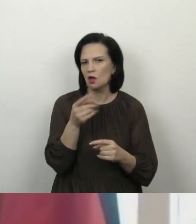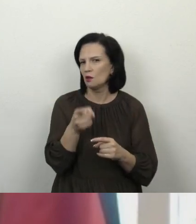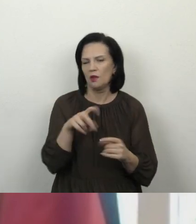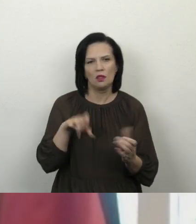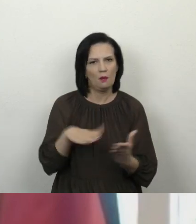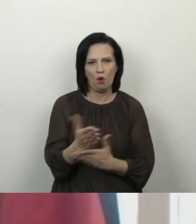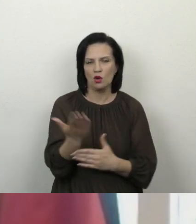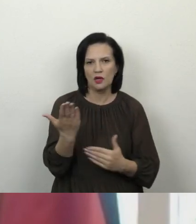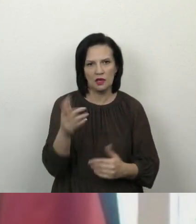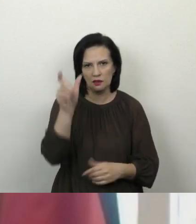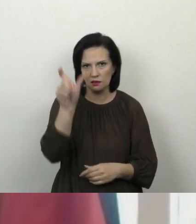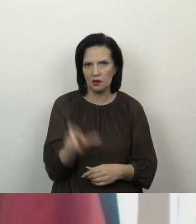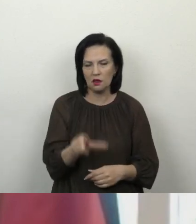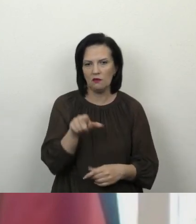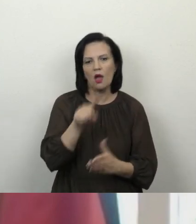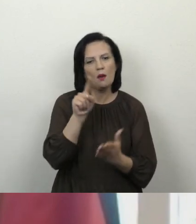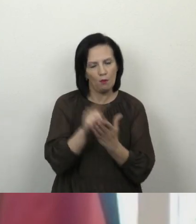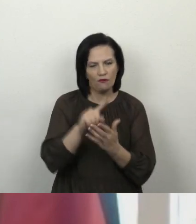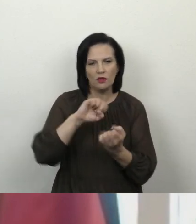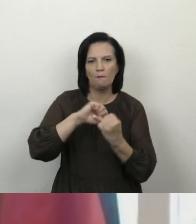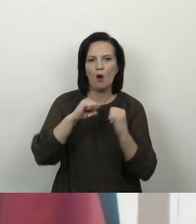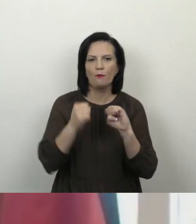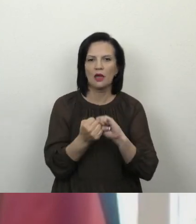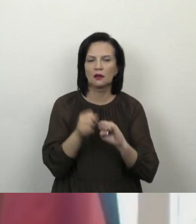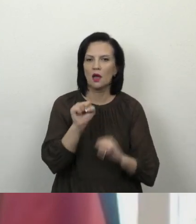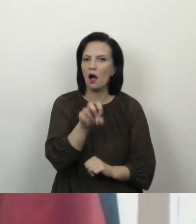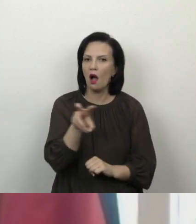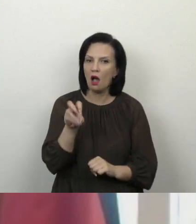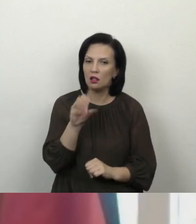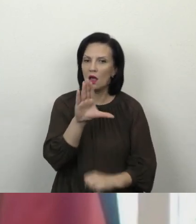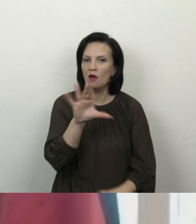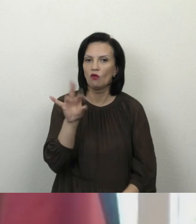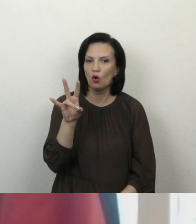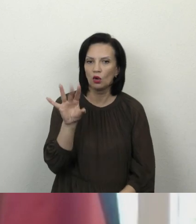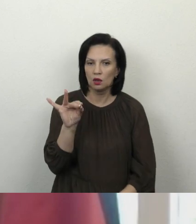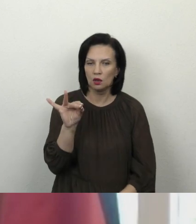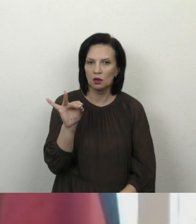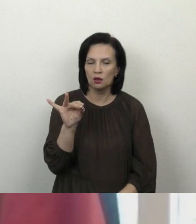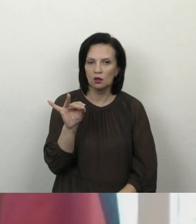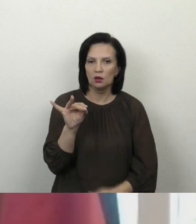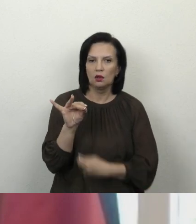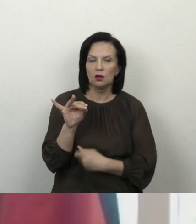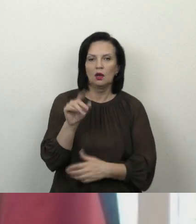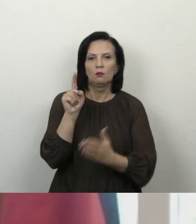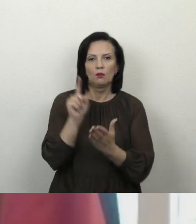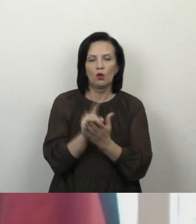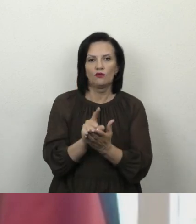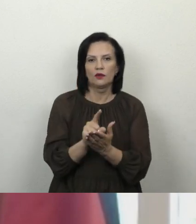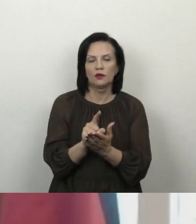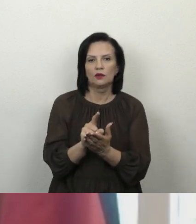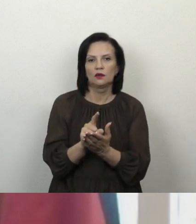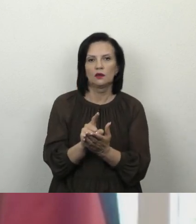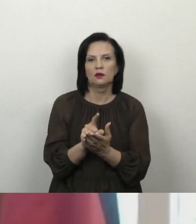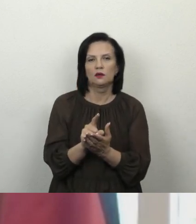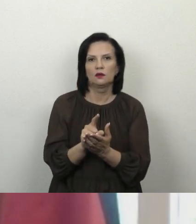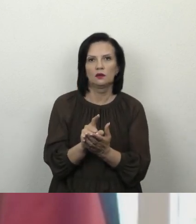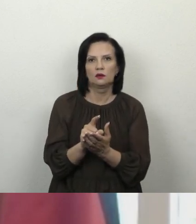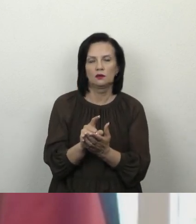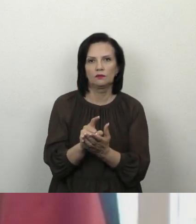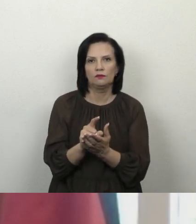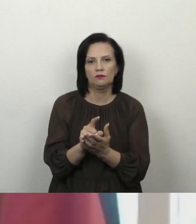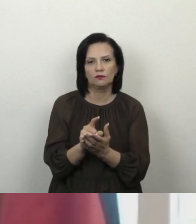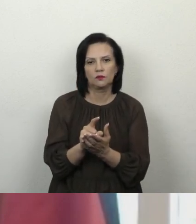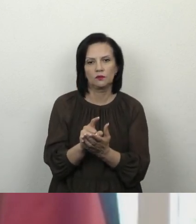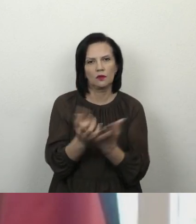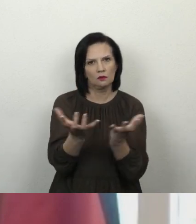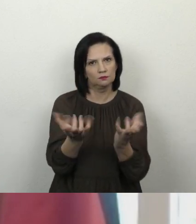mind, but they have to come to their decision in accordance to the law.